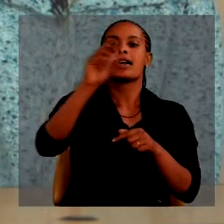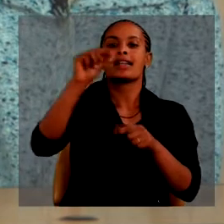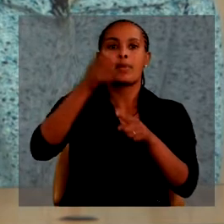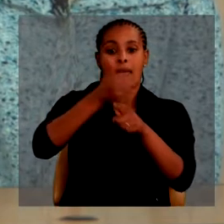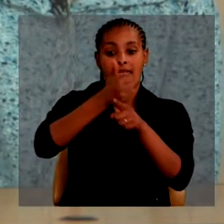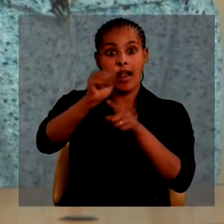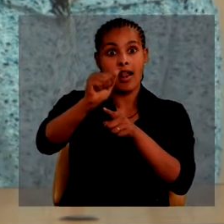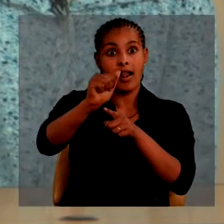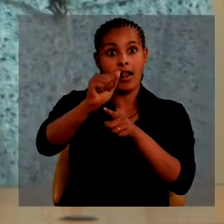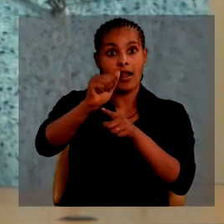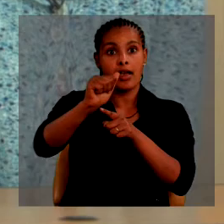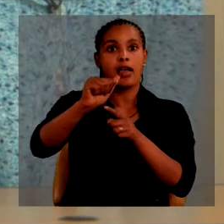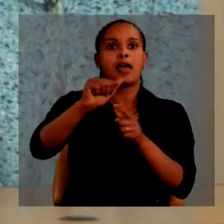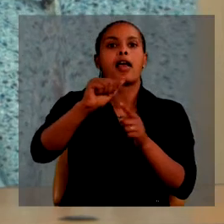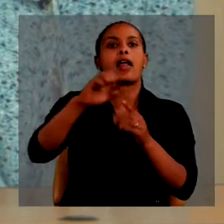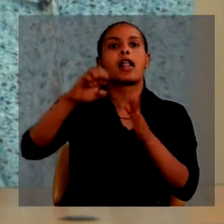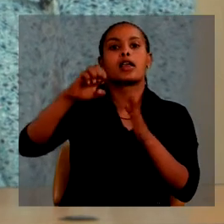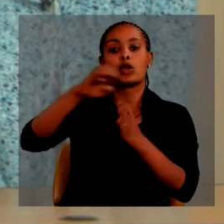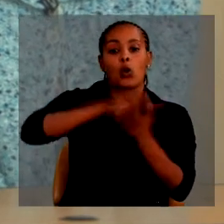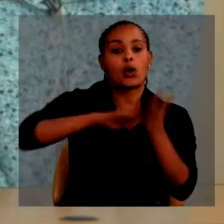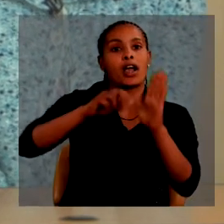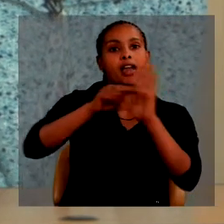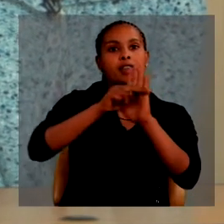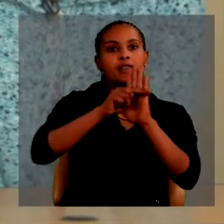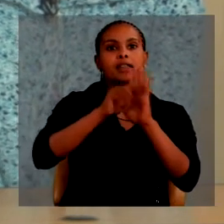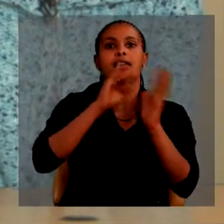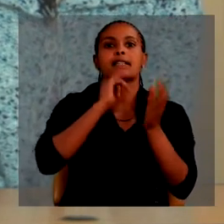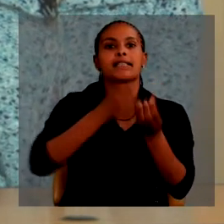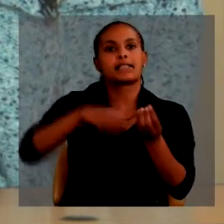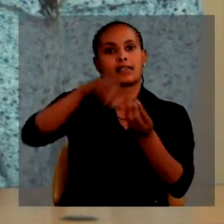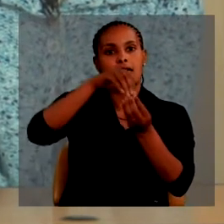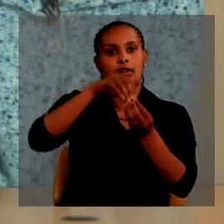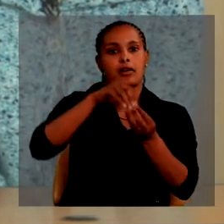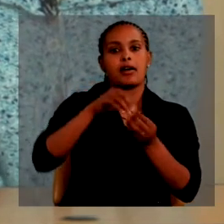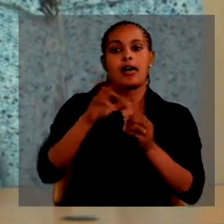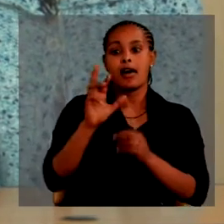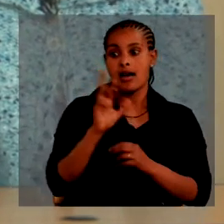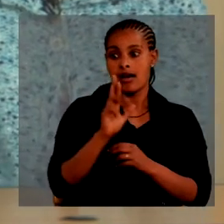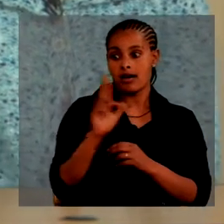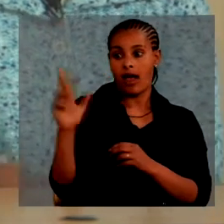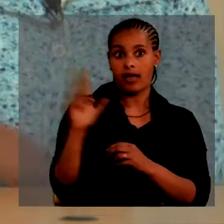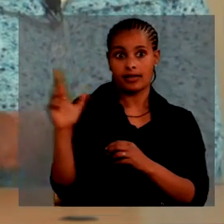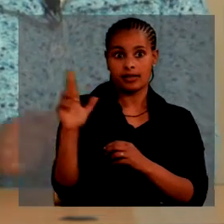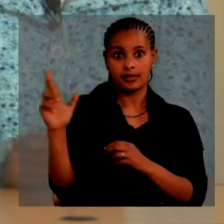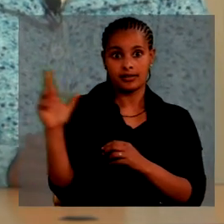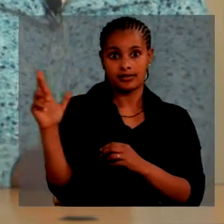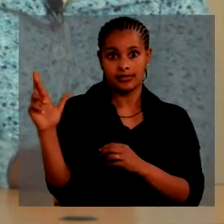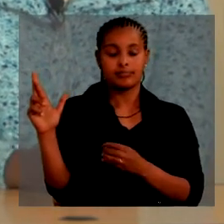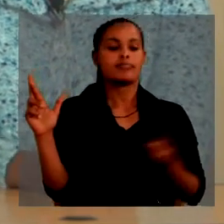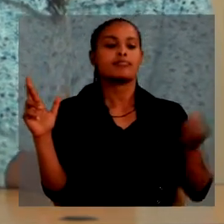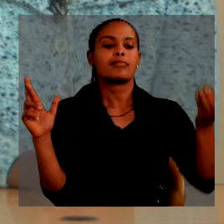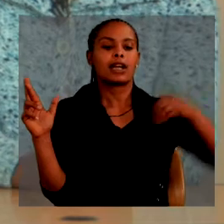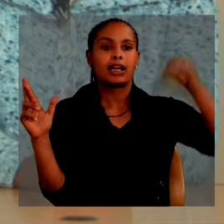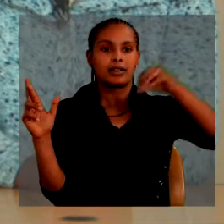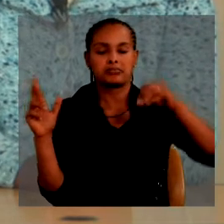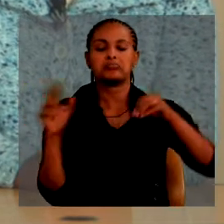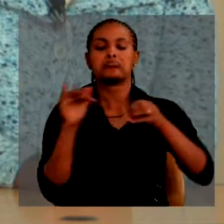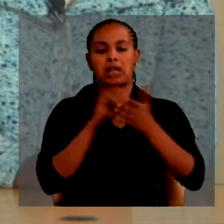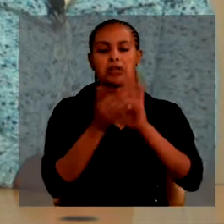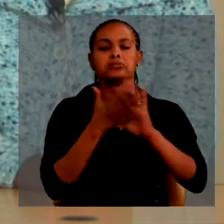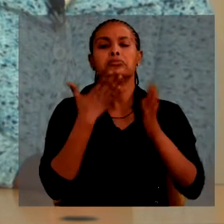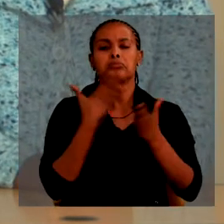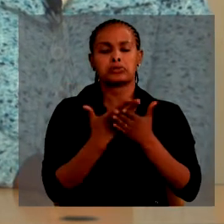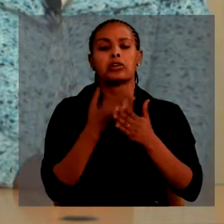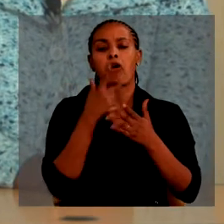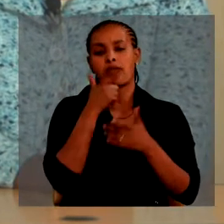group, the electronegativity will increase. As you go to right, it increases. But that is an observation.